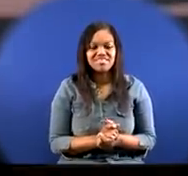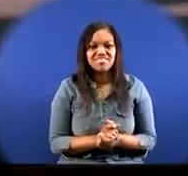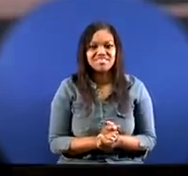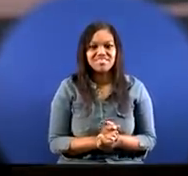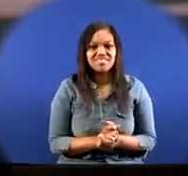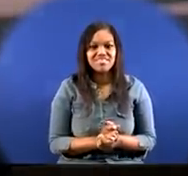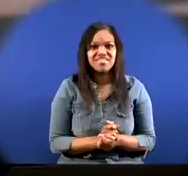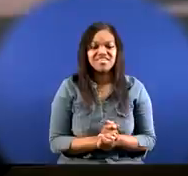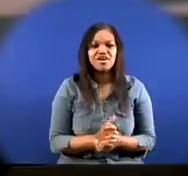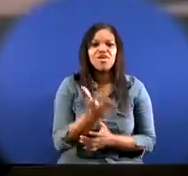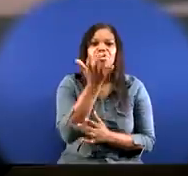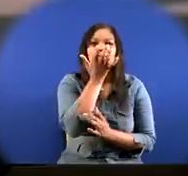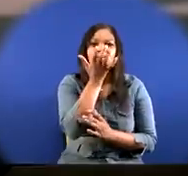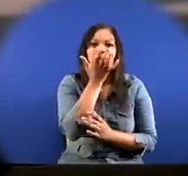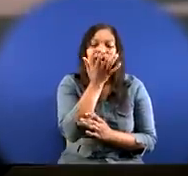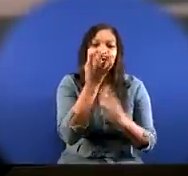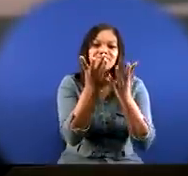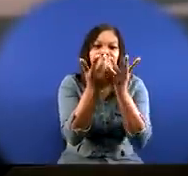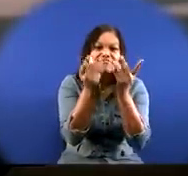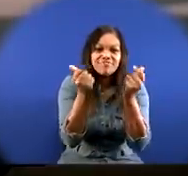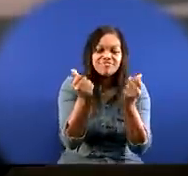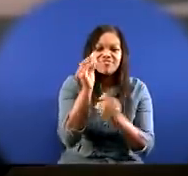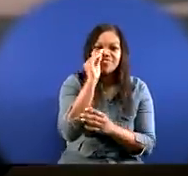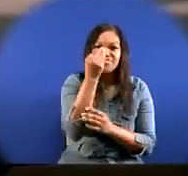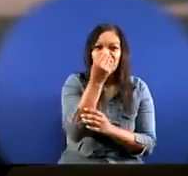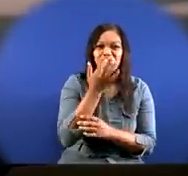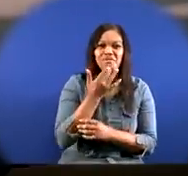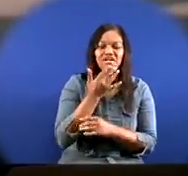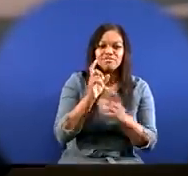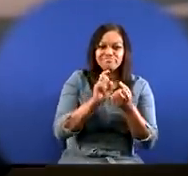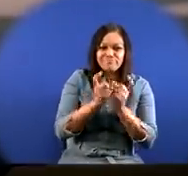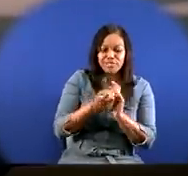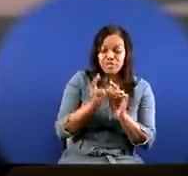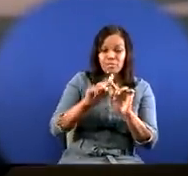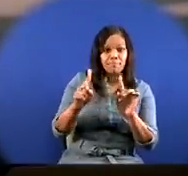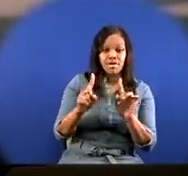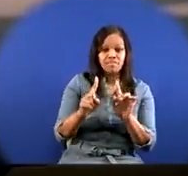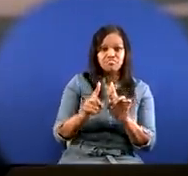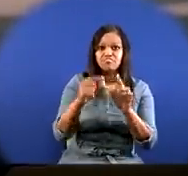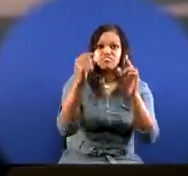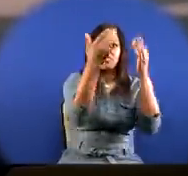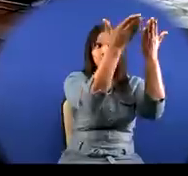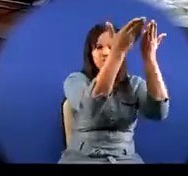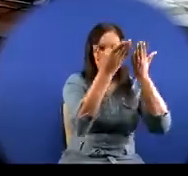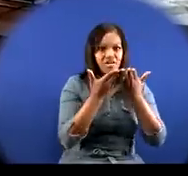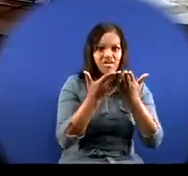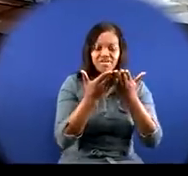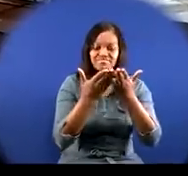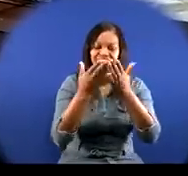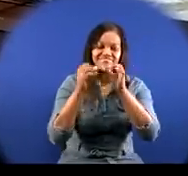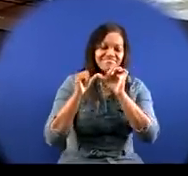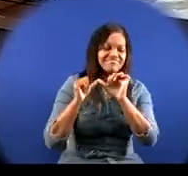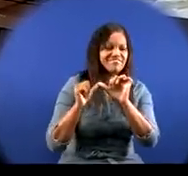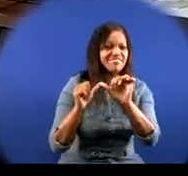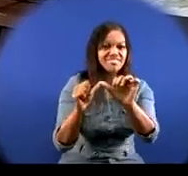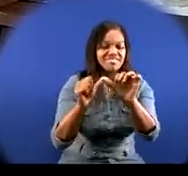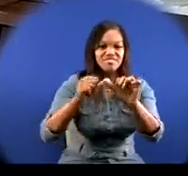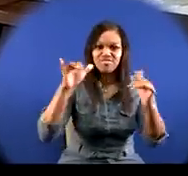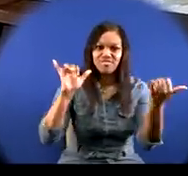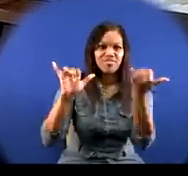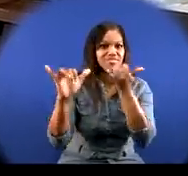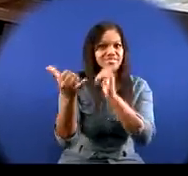The grass withers and the flower fades, but the word of our God shall stand